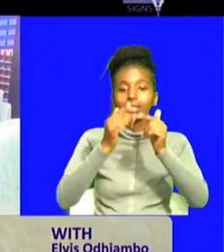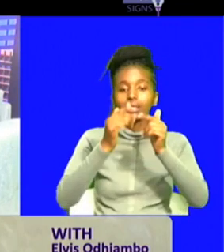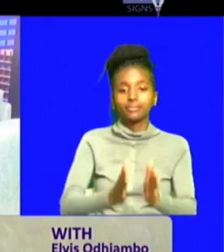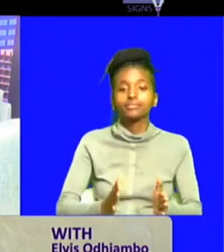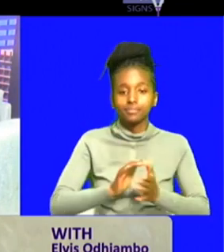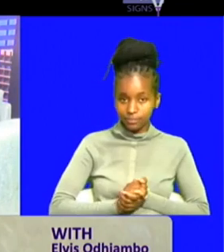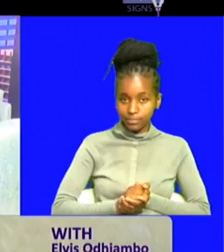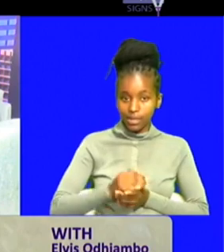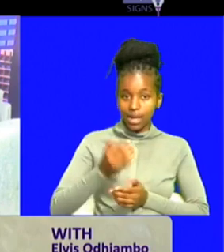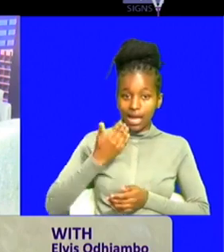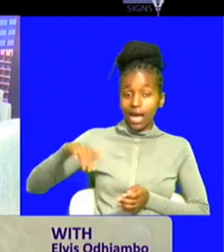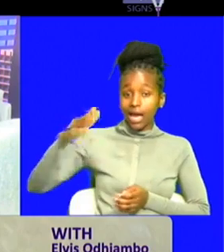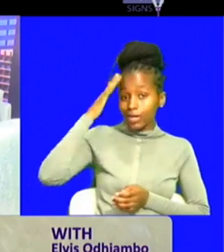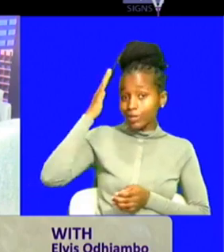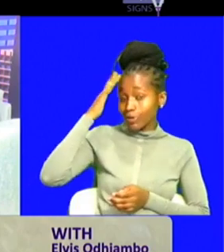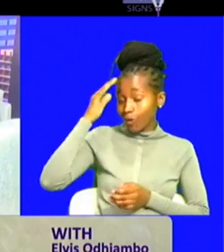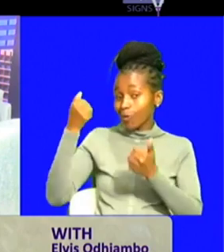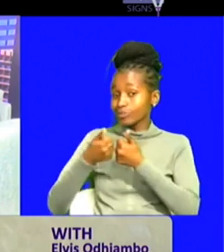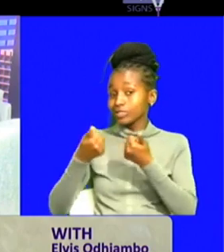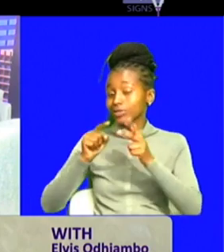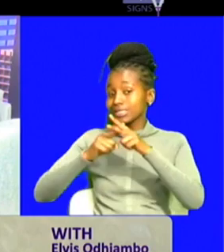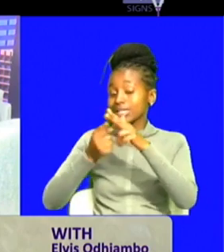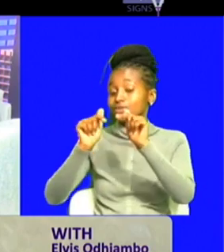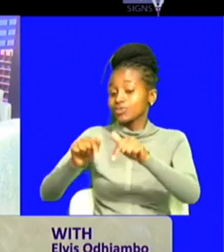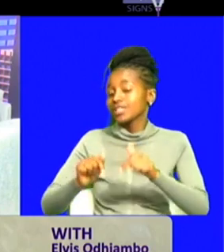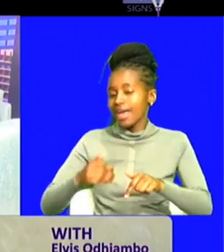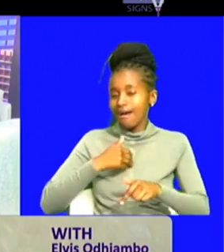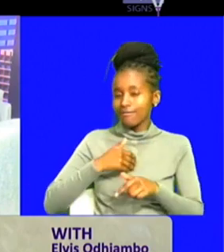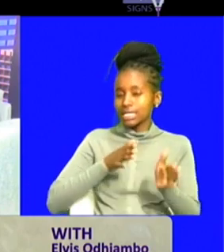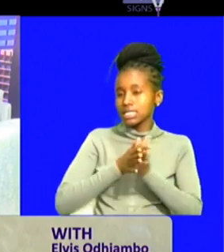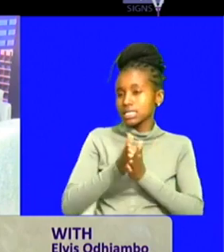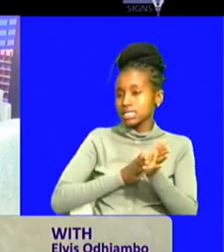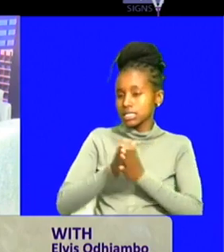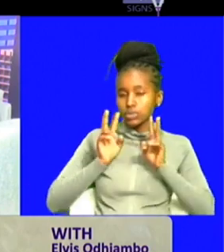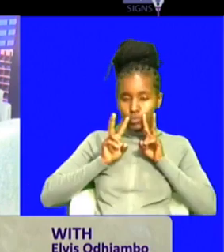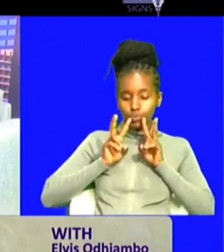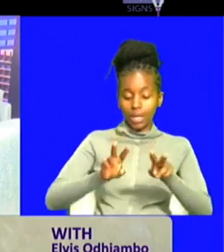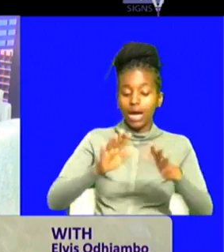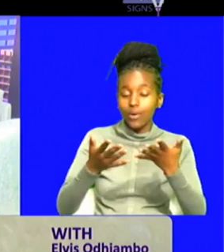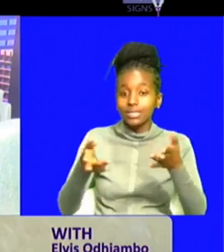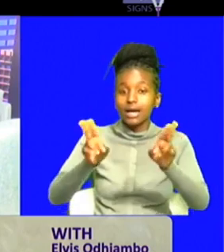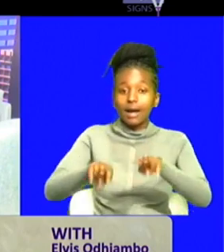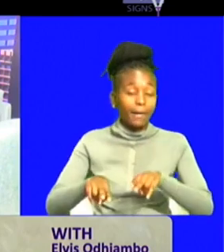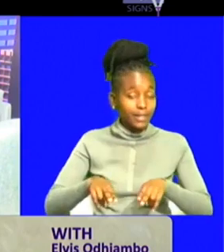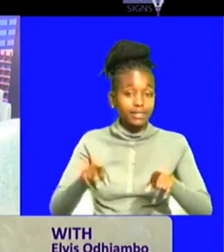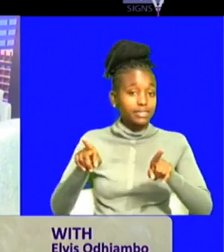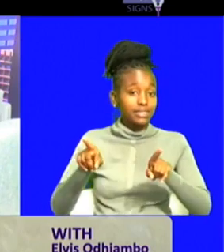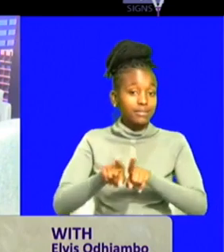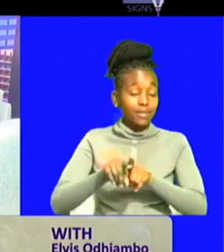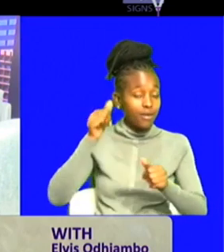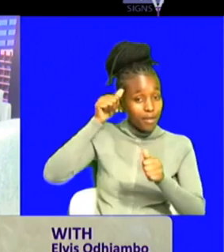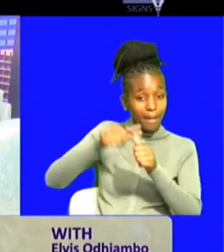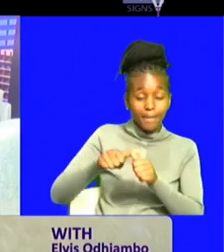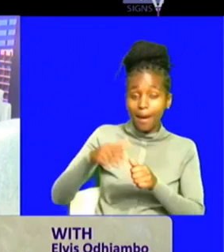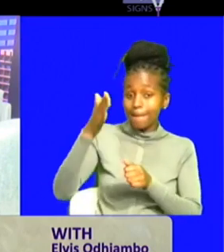So of course the games are kicking off today, and we are going to keep an interesting eye, and you know, to see how they're going to pan out. Remember, we'll